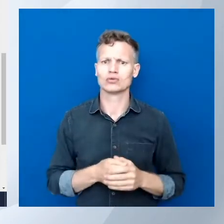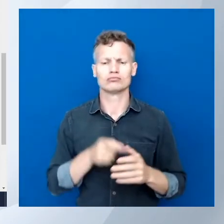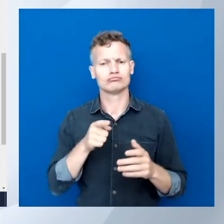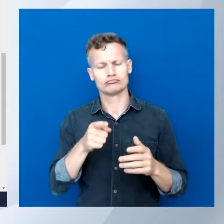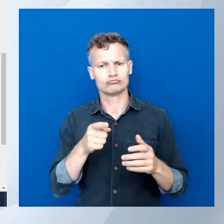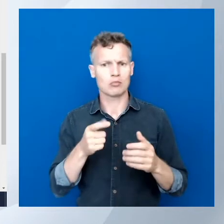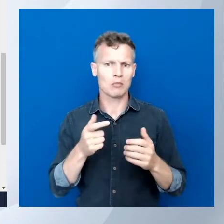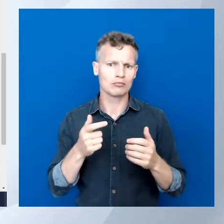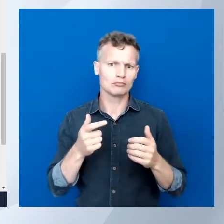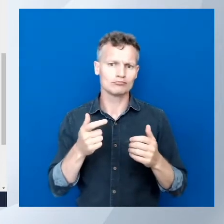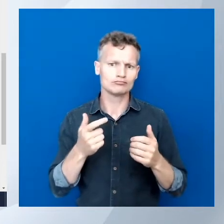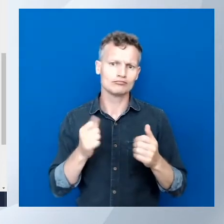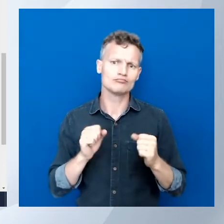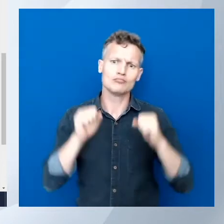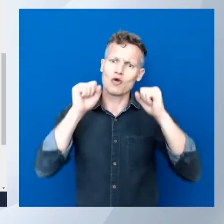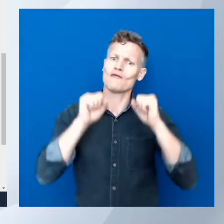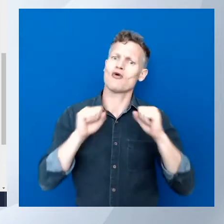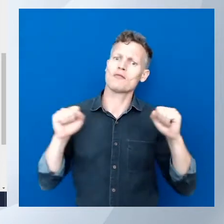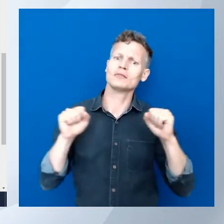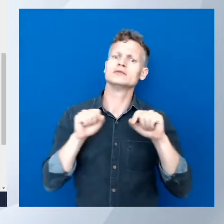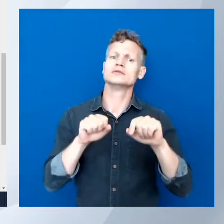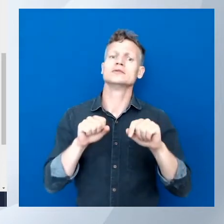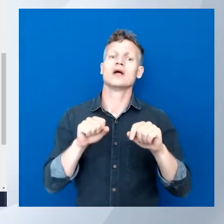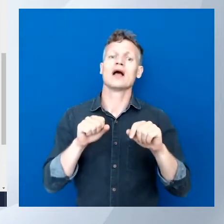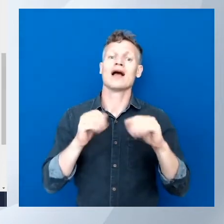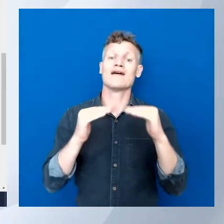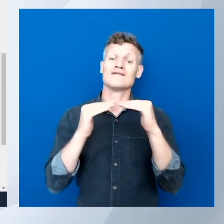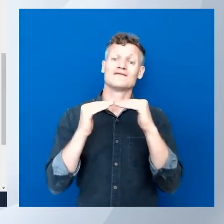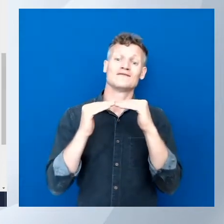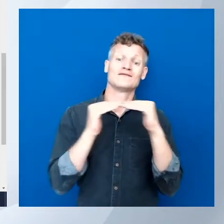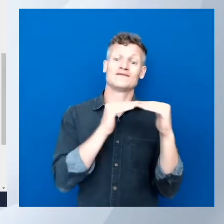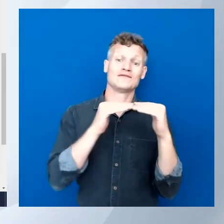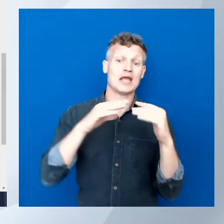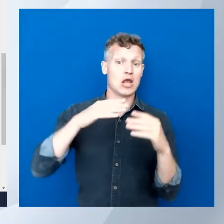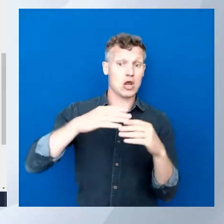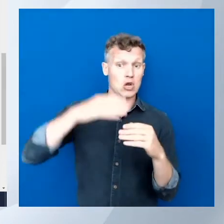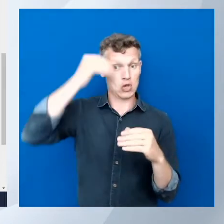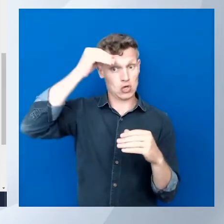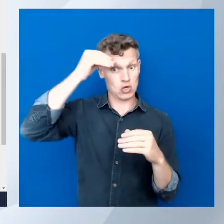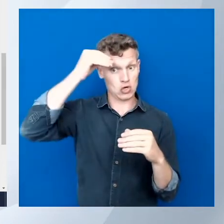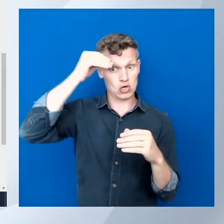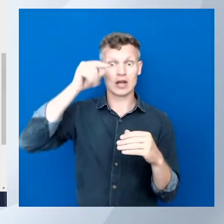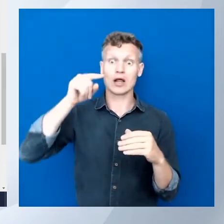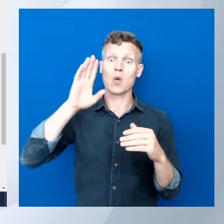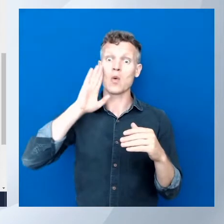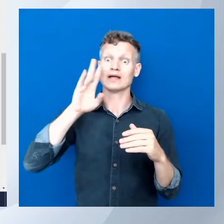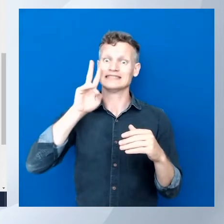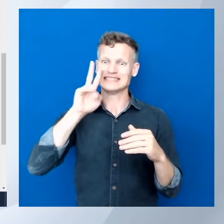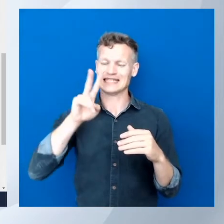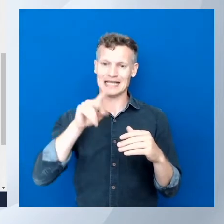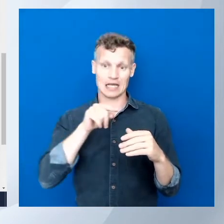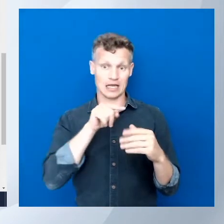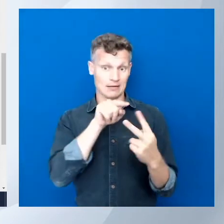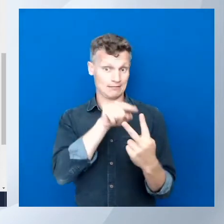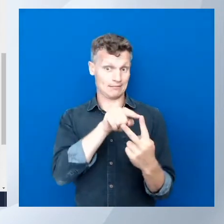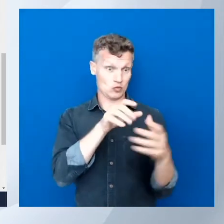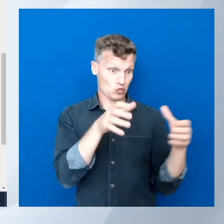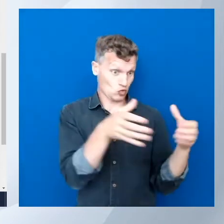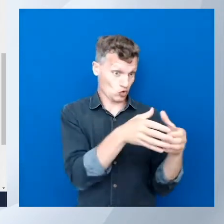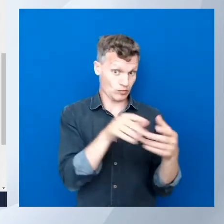The Fairlearn dashboard is actually going to look at the difference in performance between one group and the other, in this case between male users and female